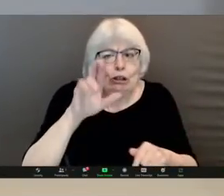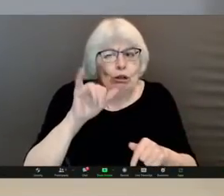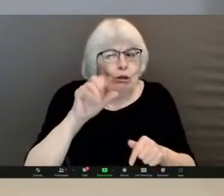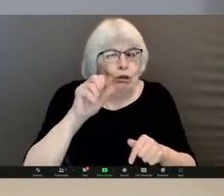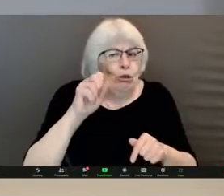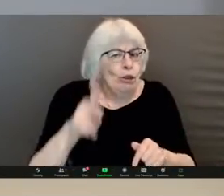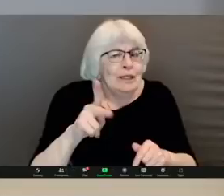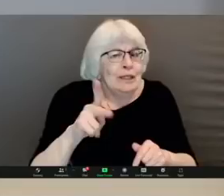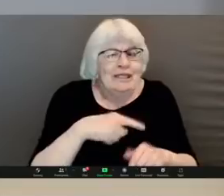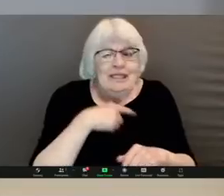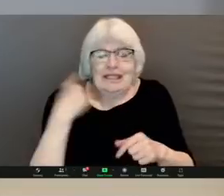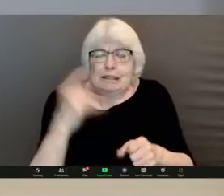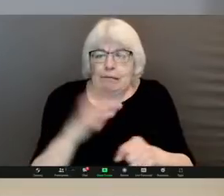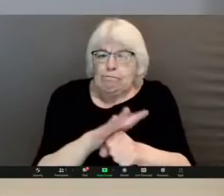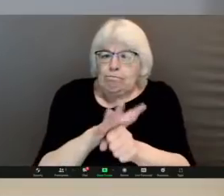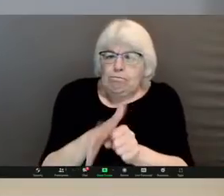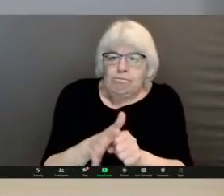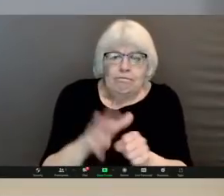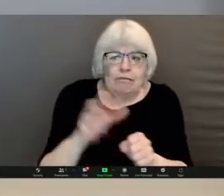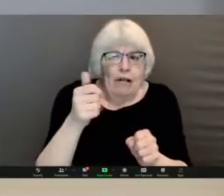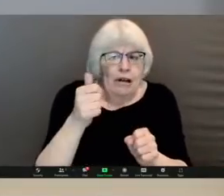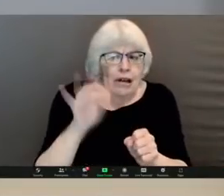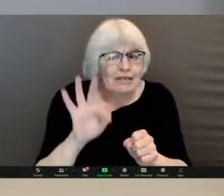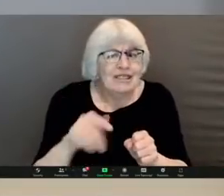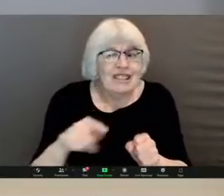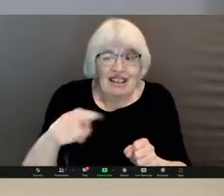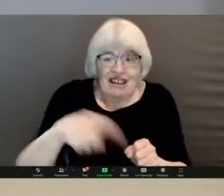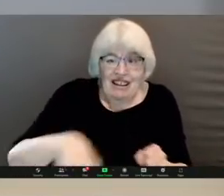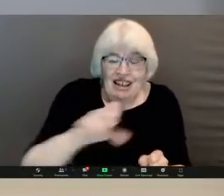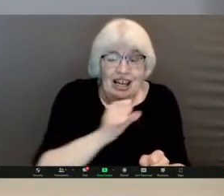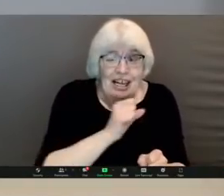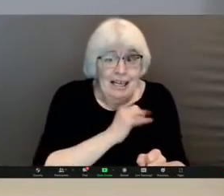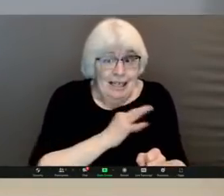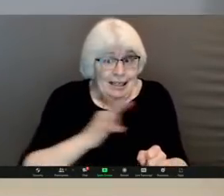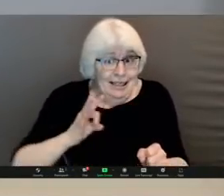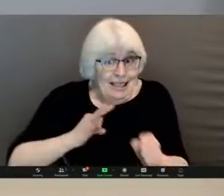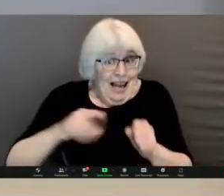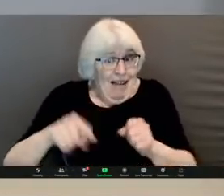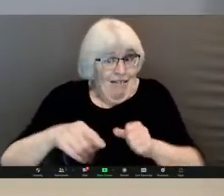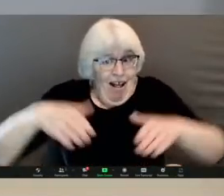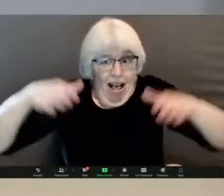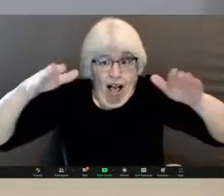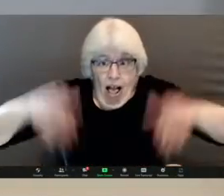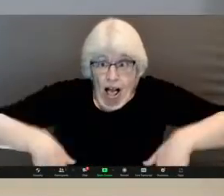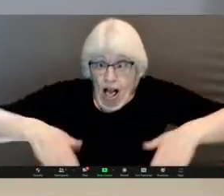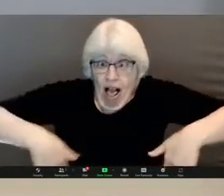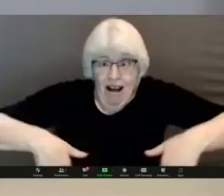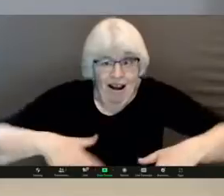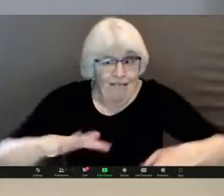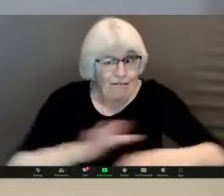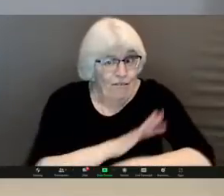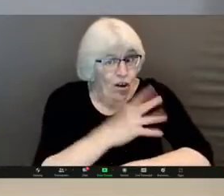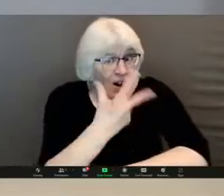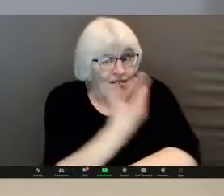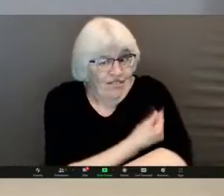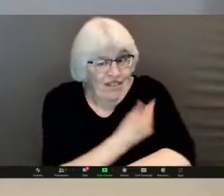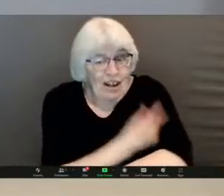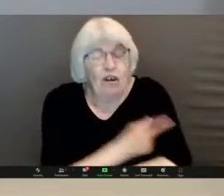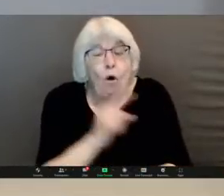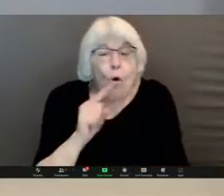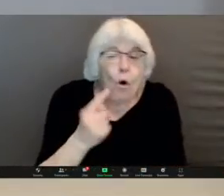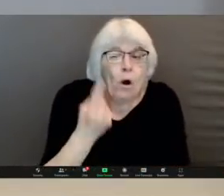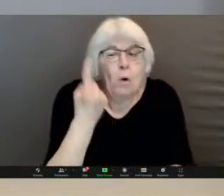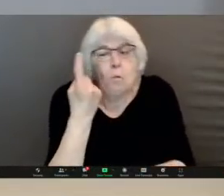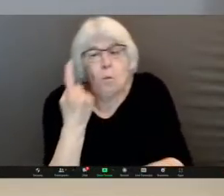care responsibilities is another measure to protect our loved ones who reside in long-term care and community care facilities. The rapid test kits